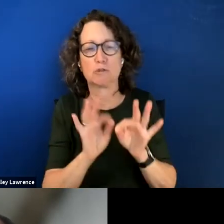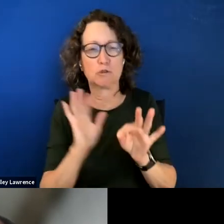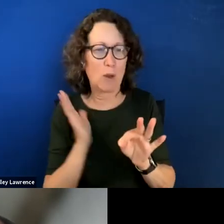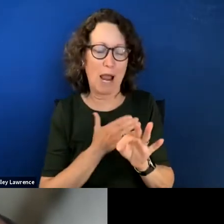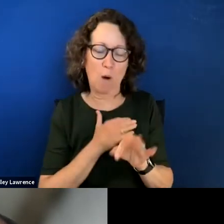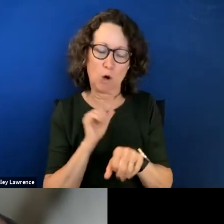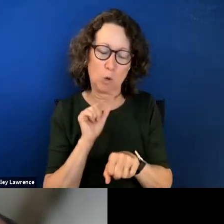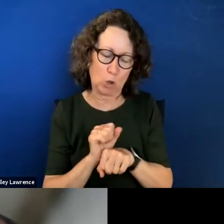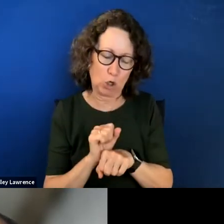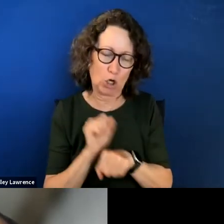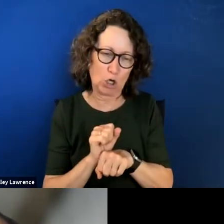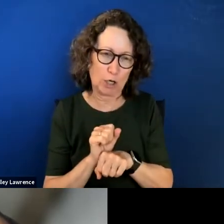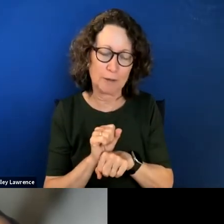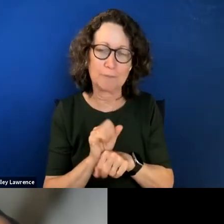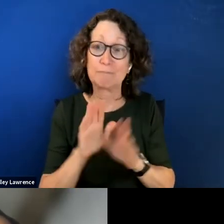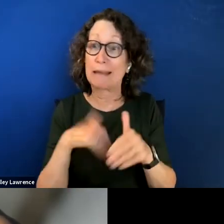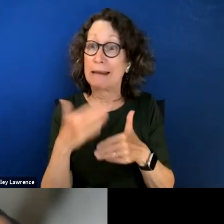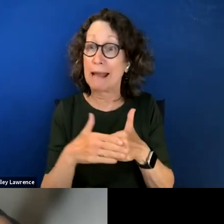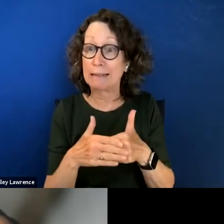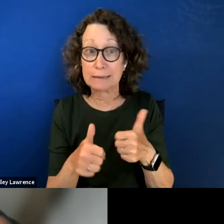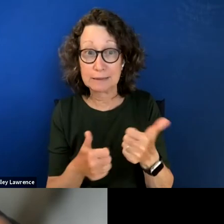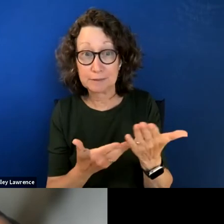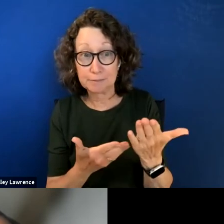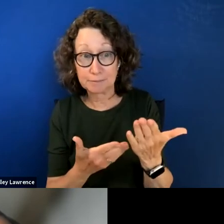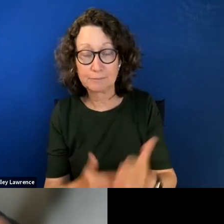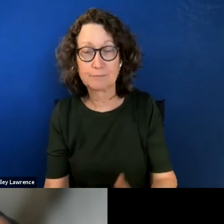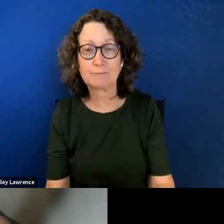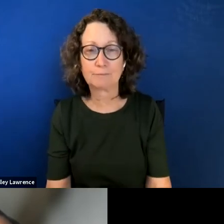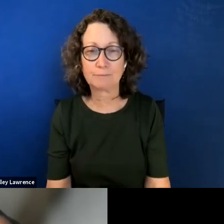work. Next slide, please.